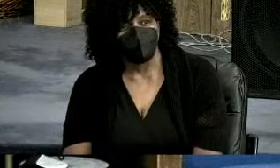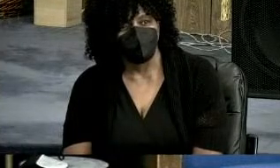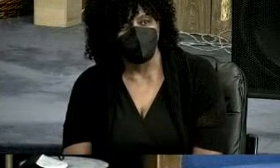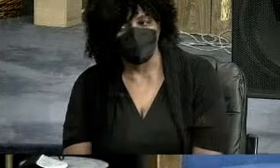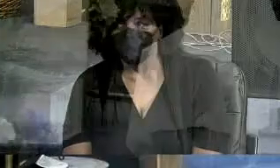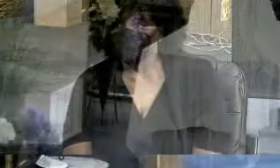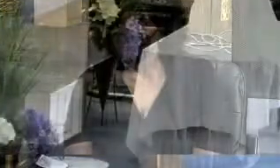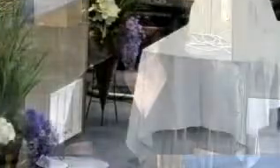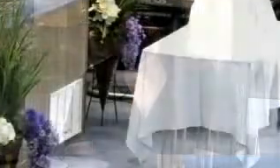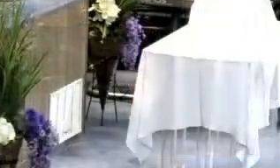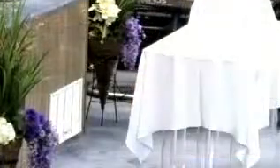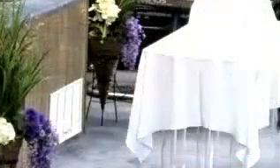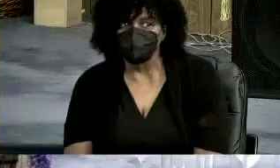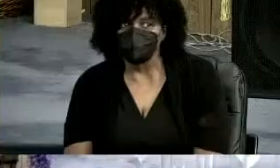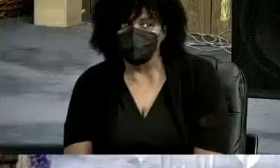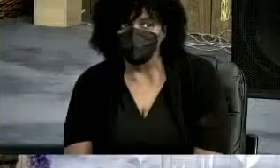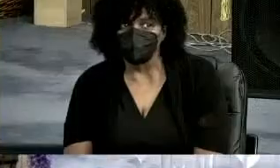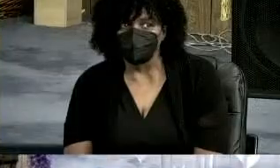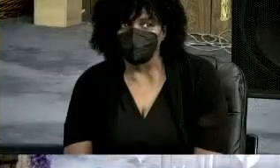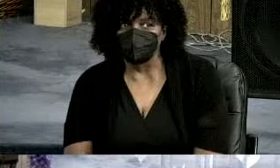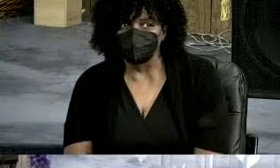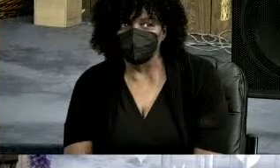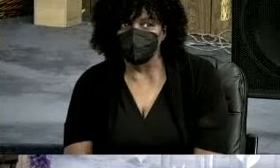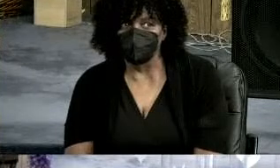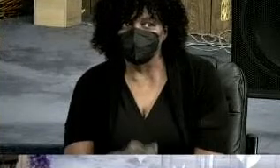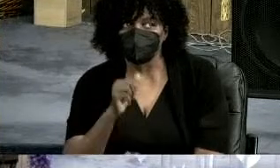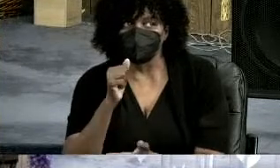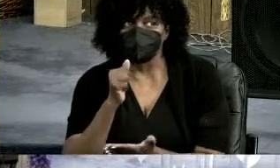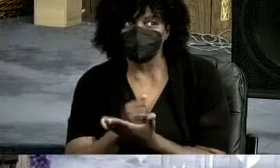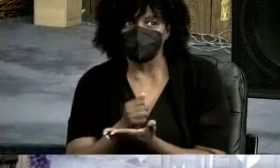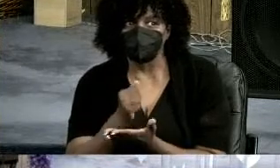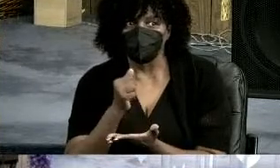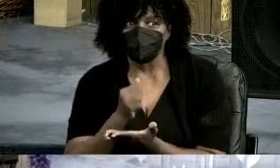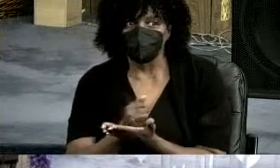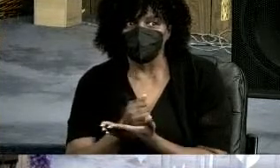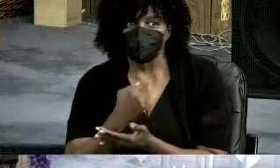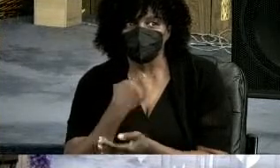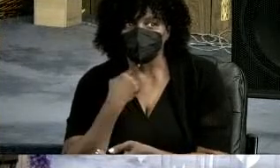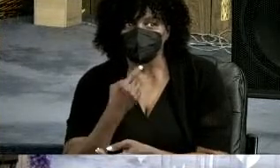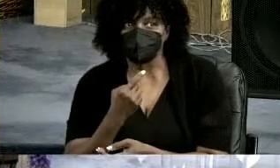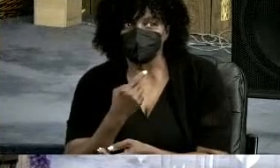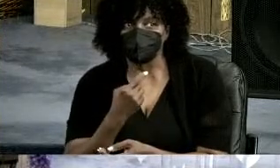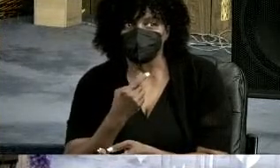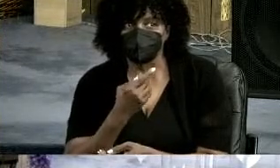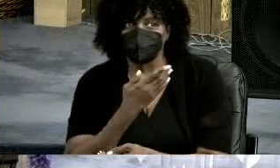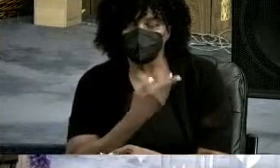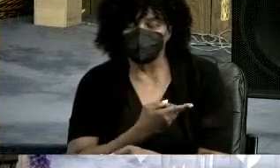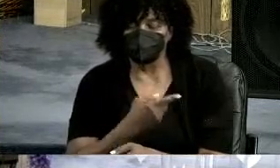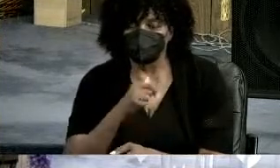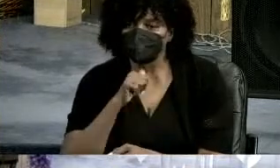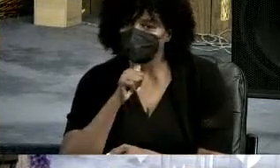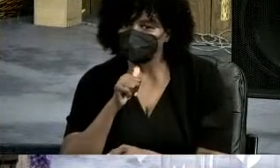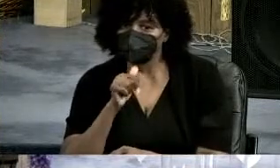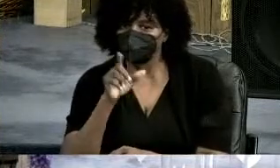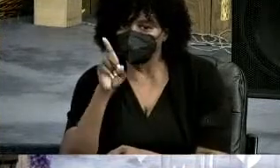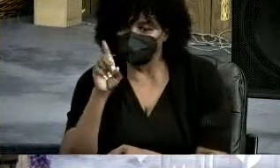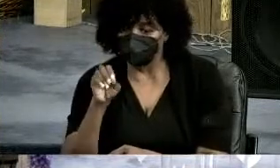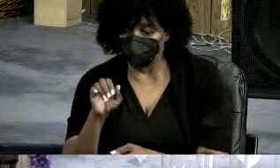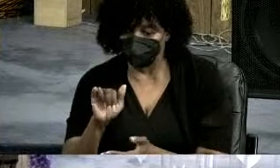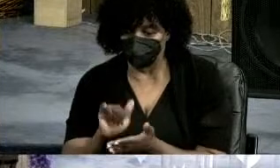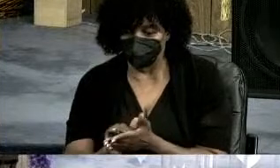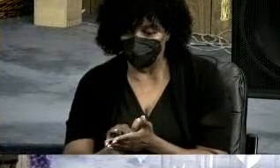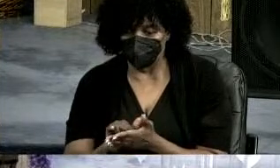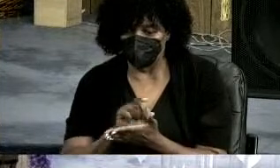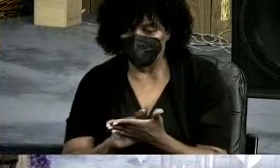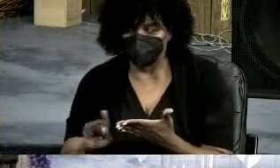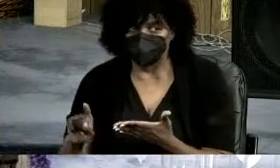All right, he got you now. Amen. I told her not to do that, but she did it anyway. So